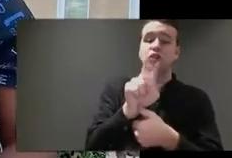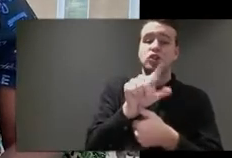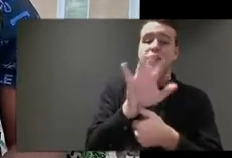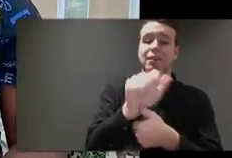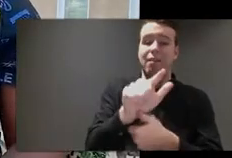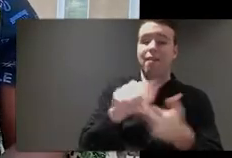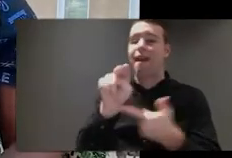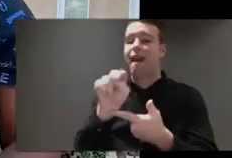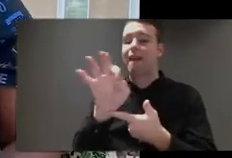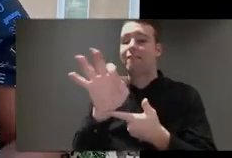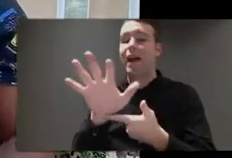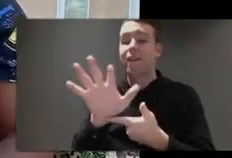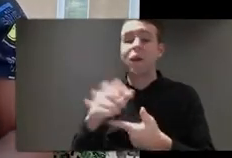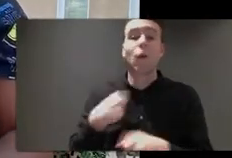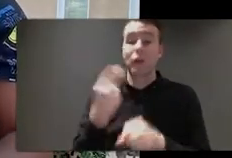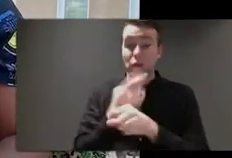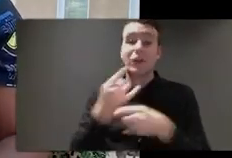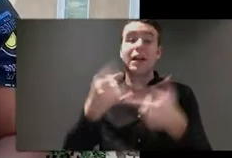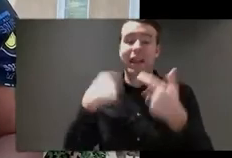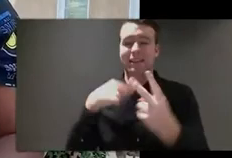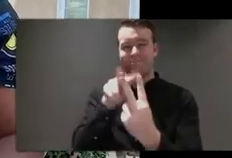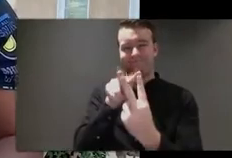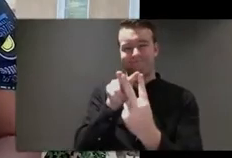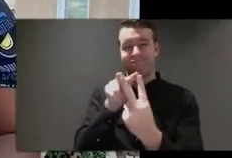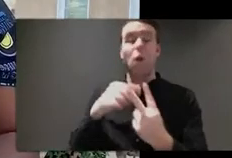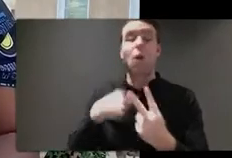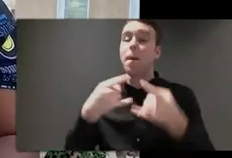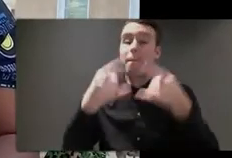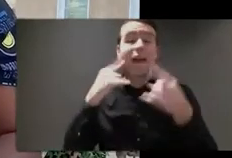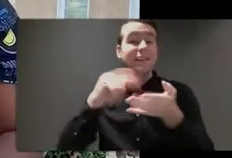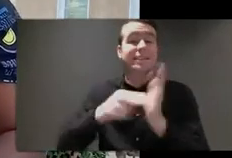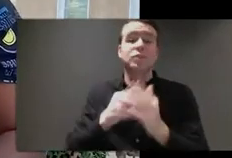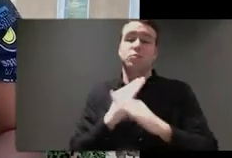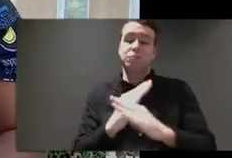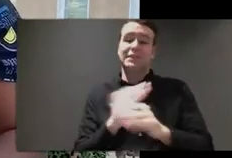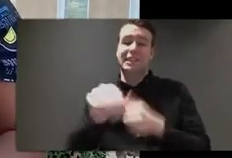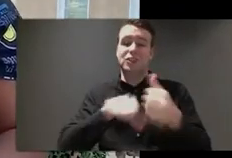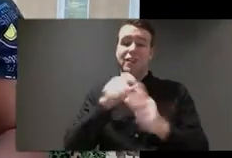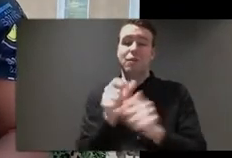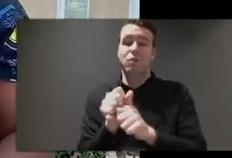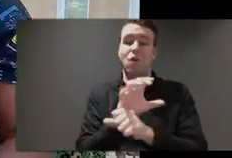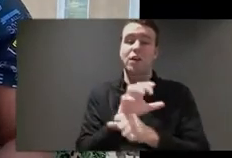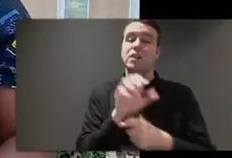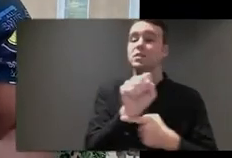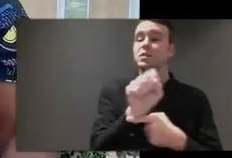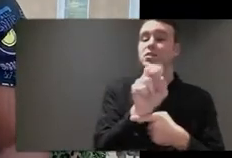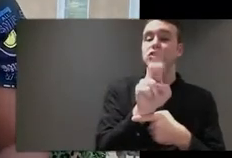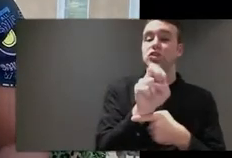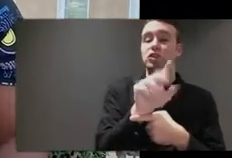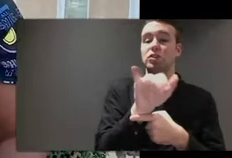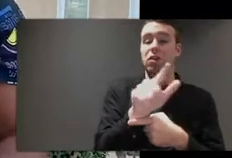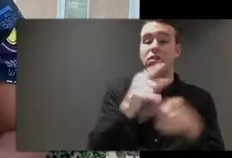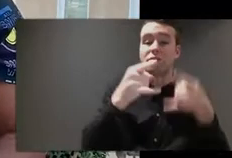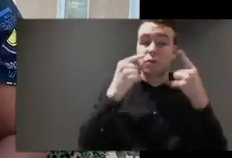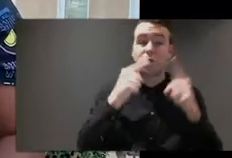N95. So we are wearing masks to protect each other from COVID. You wear a surgical mask to protect someone